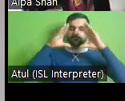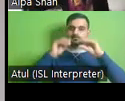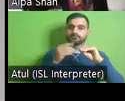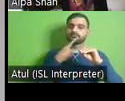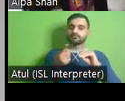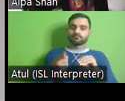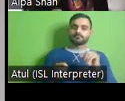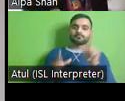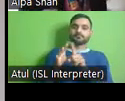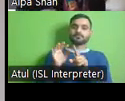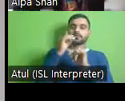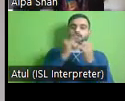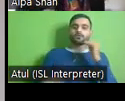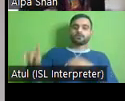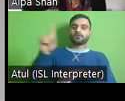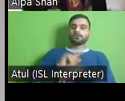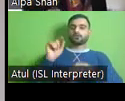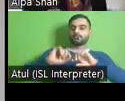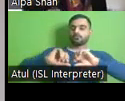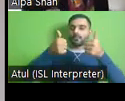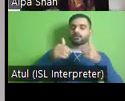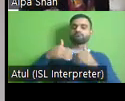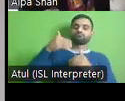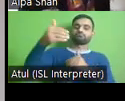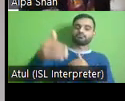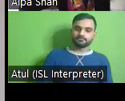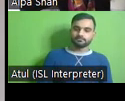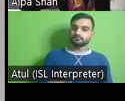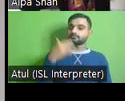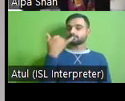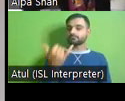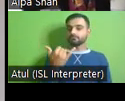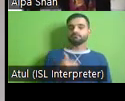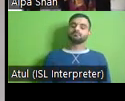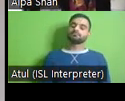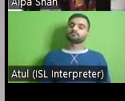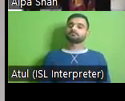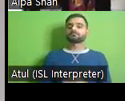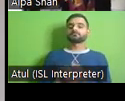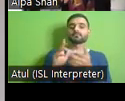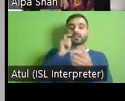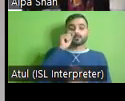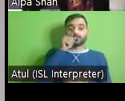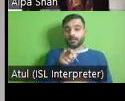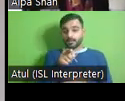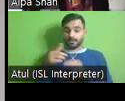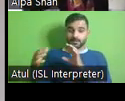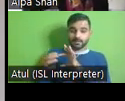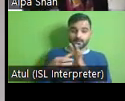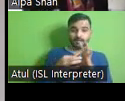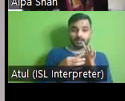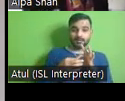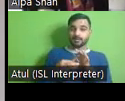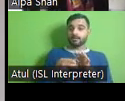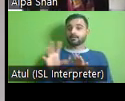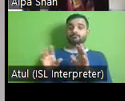pole, at the end of which is a winnowing basket. Now, this man is possessed by the spirit